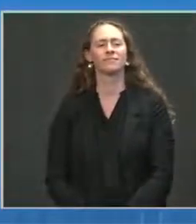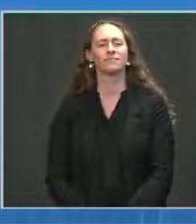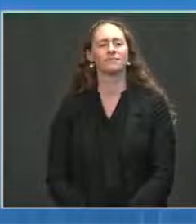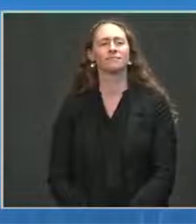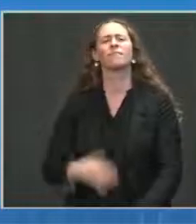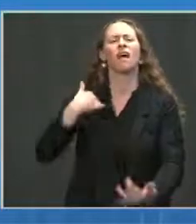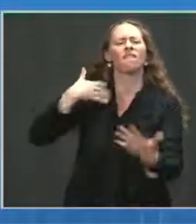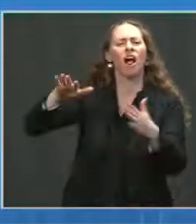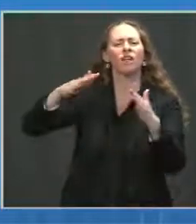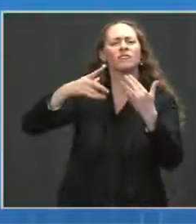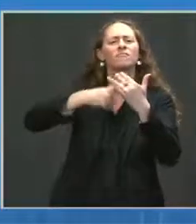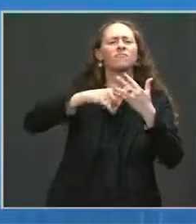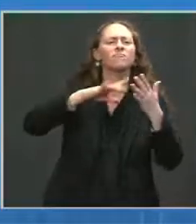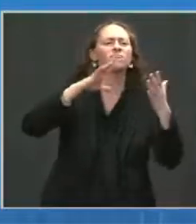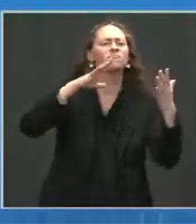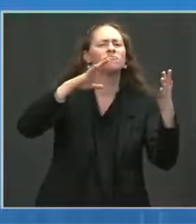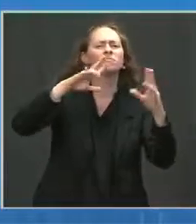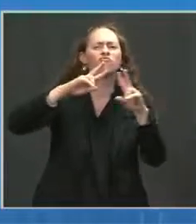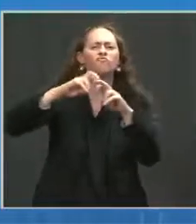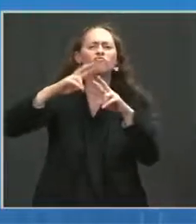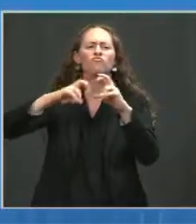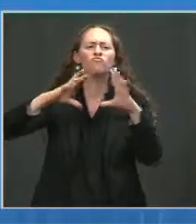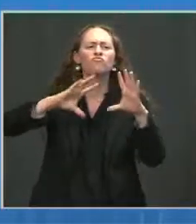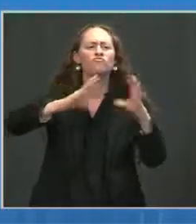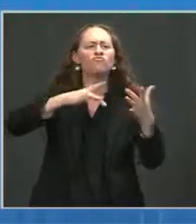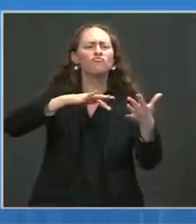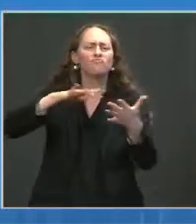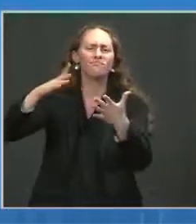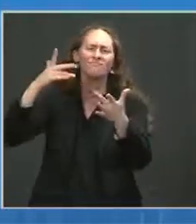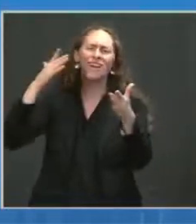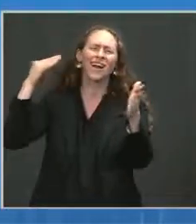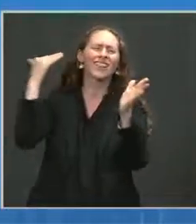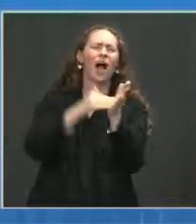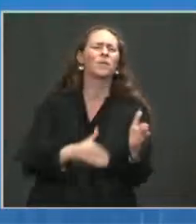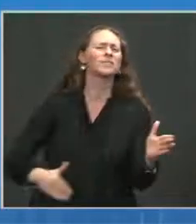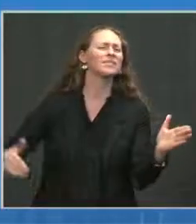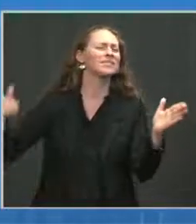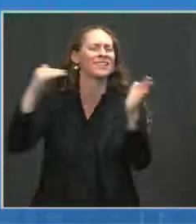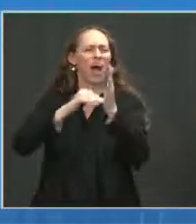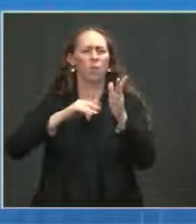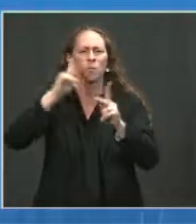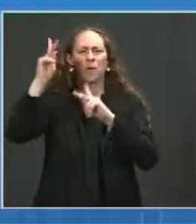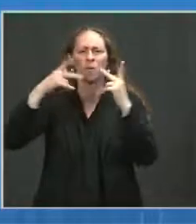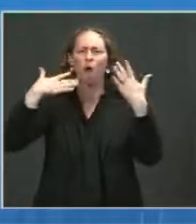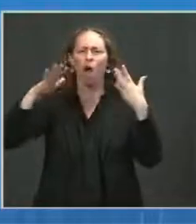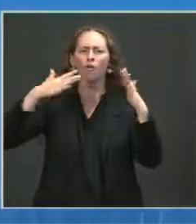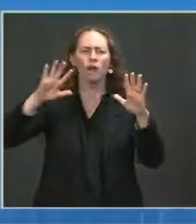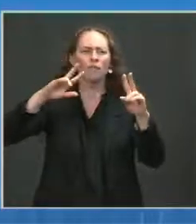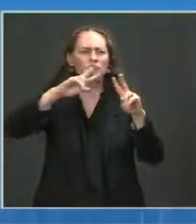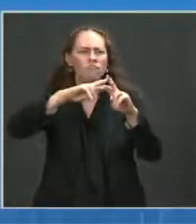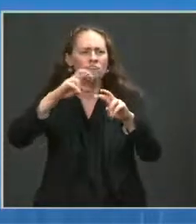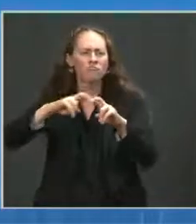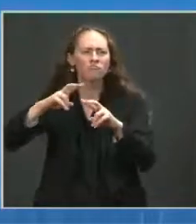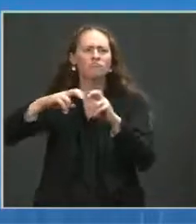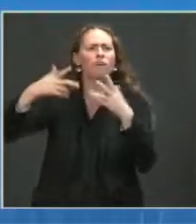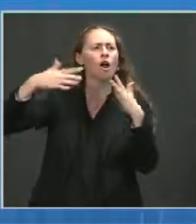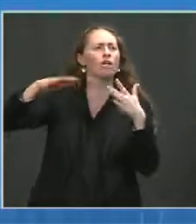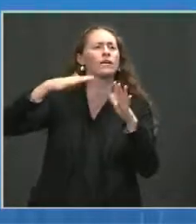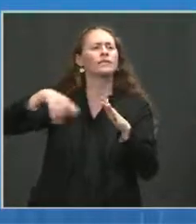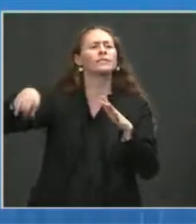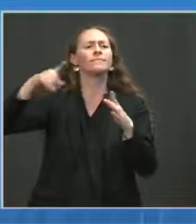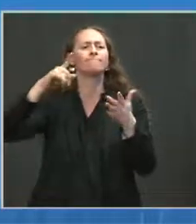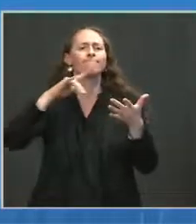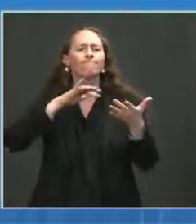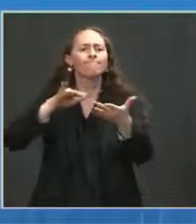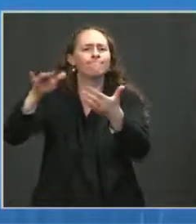of people across the country, where some of them are actually doing weekly PCR testing. These are cohorts of essential workers and